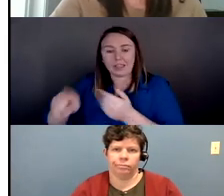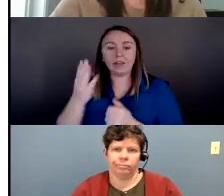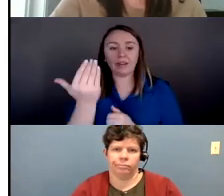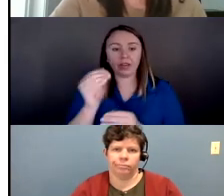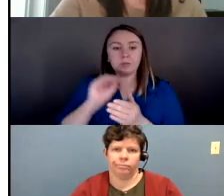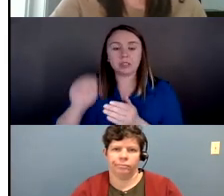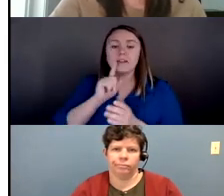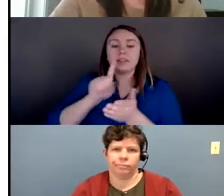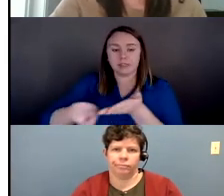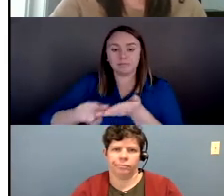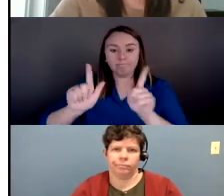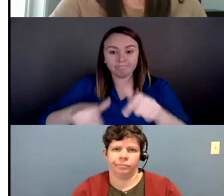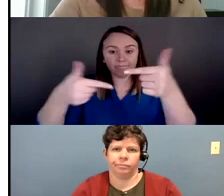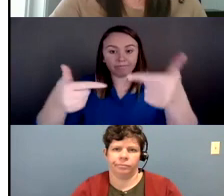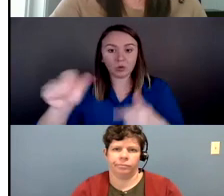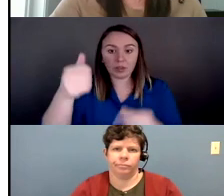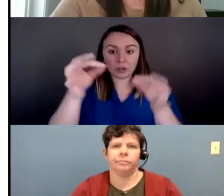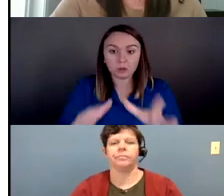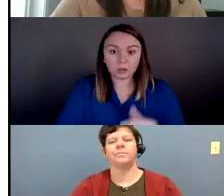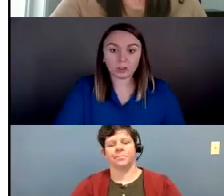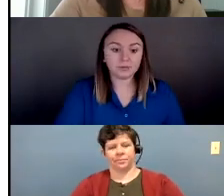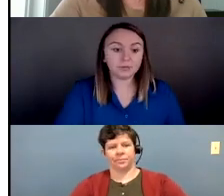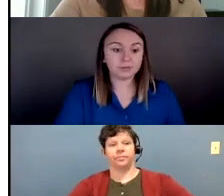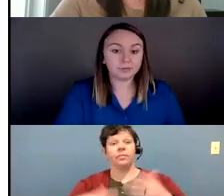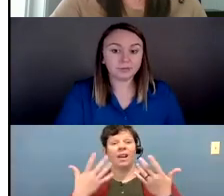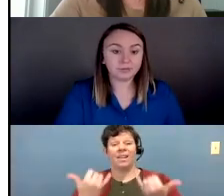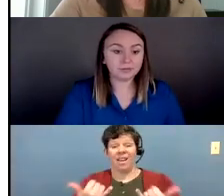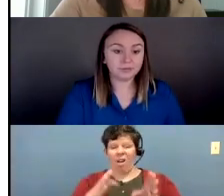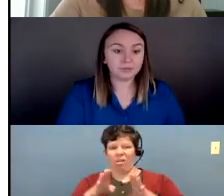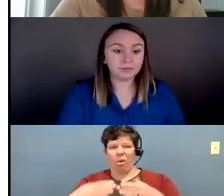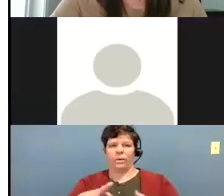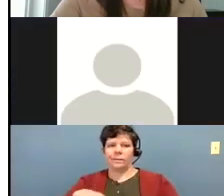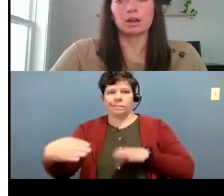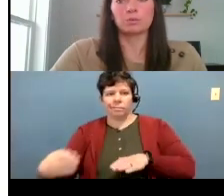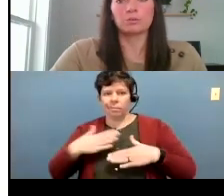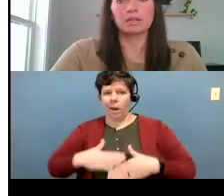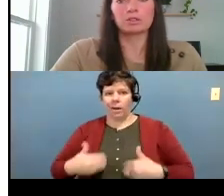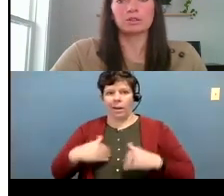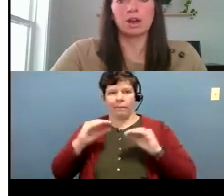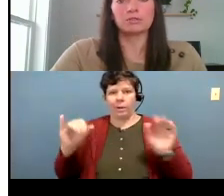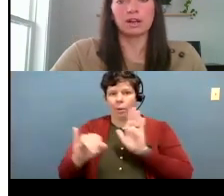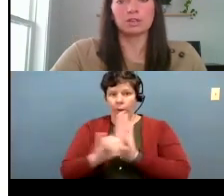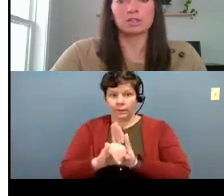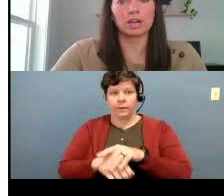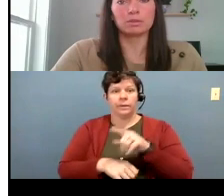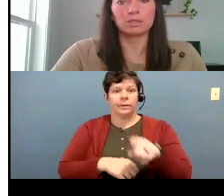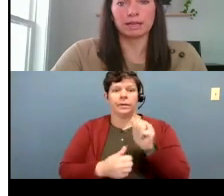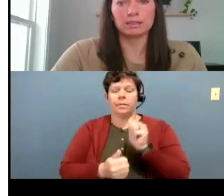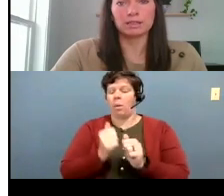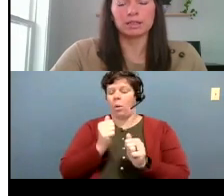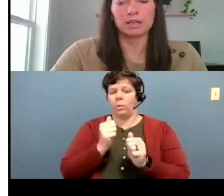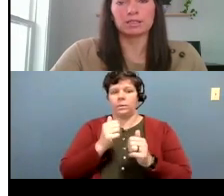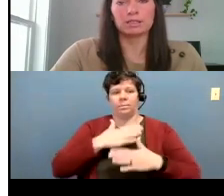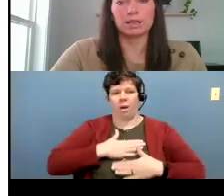On the unidentified person side, we're seeing that 68% of the cases remains are not found on tribal